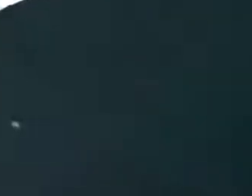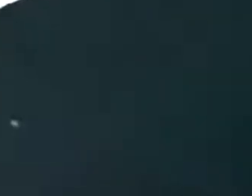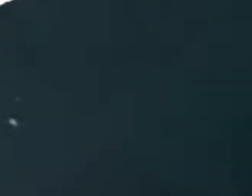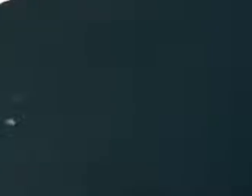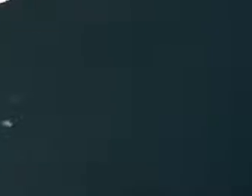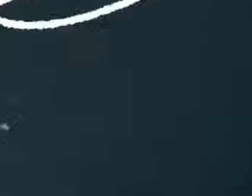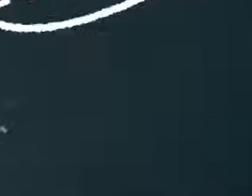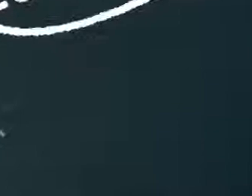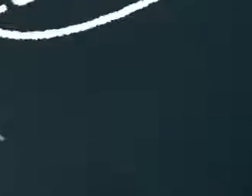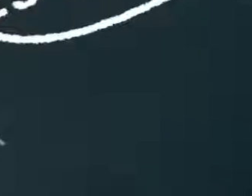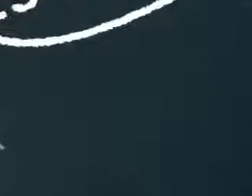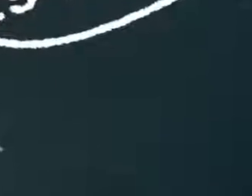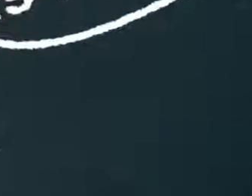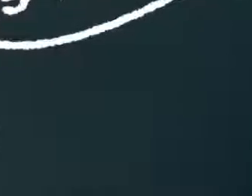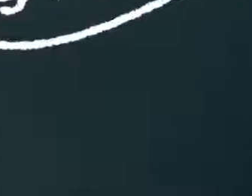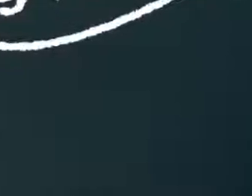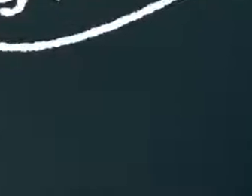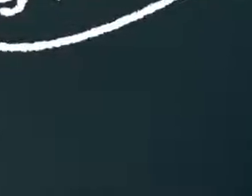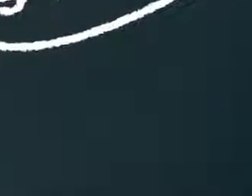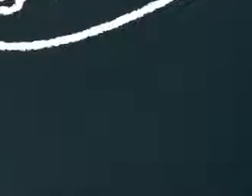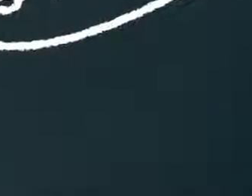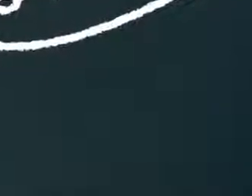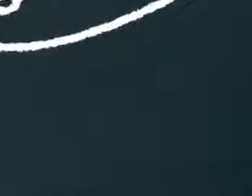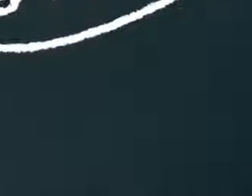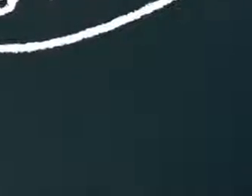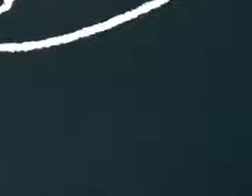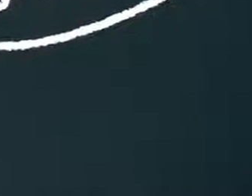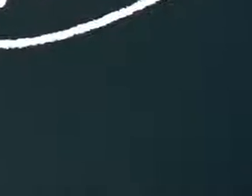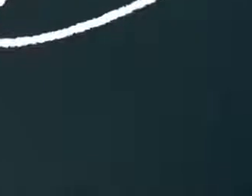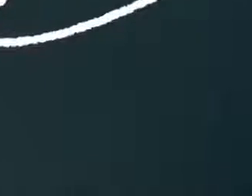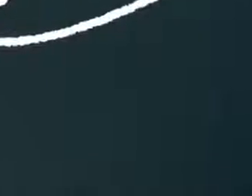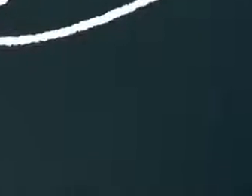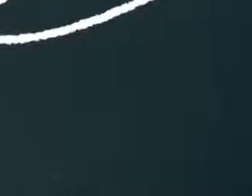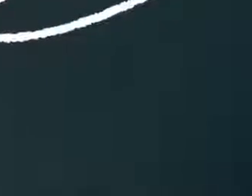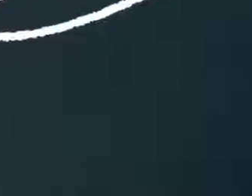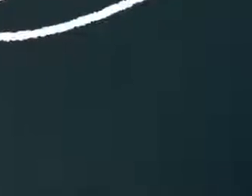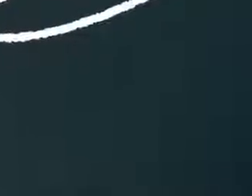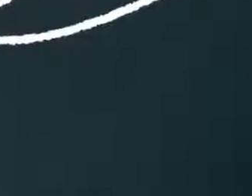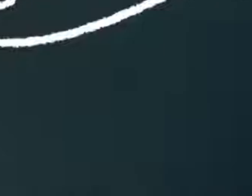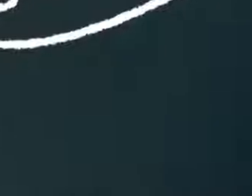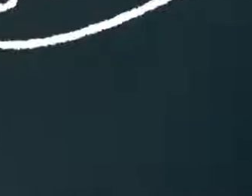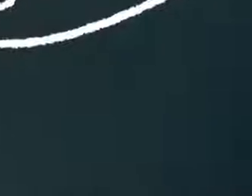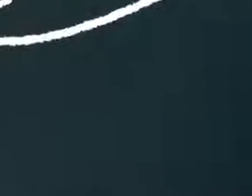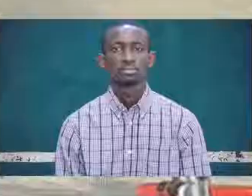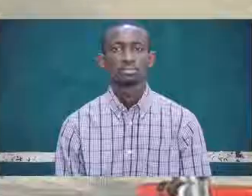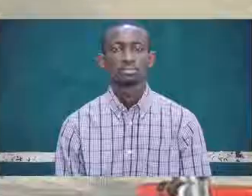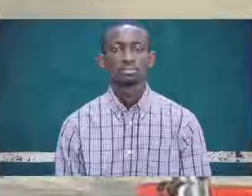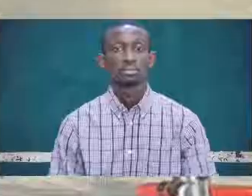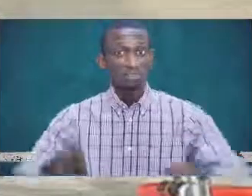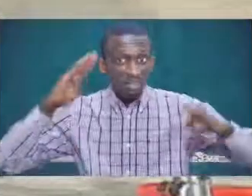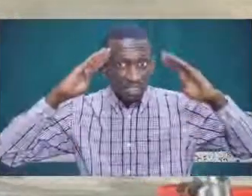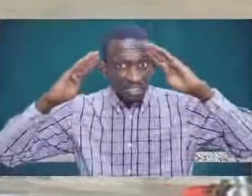to Study Time, a televised home learning program produced by Rwanda Education Board.